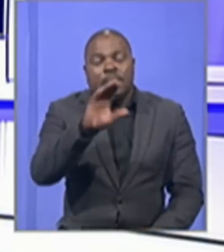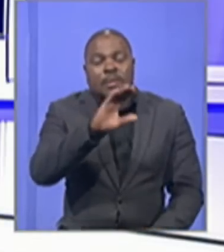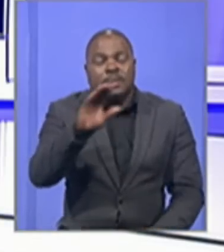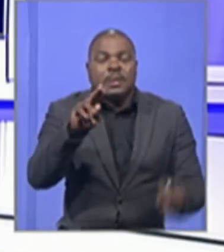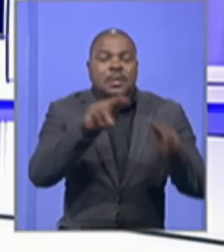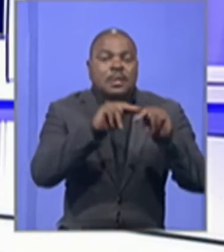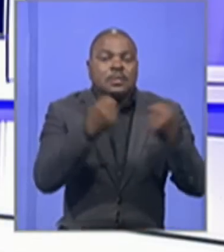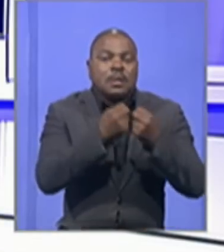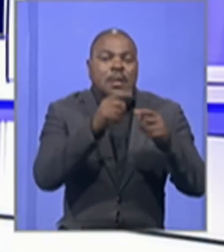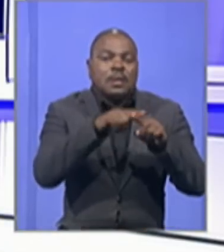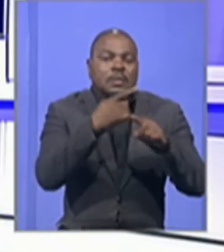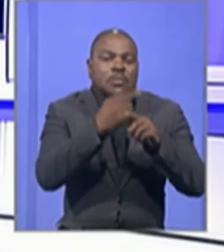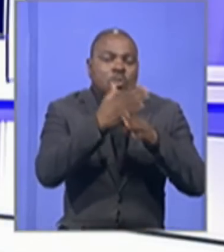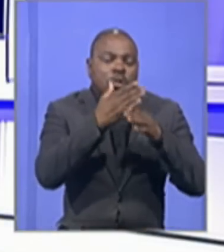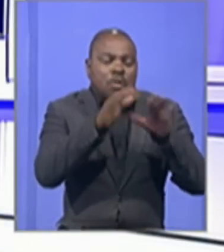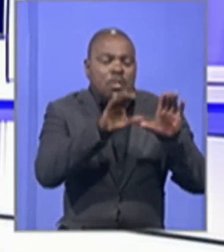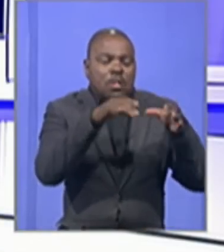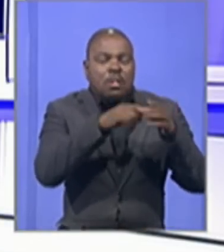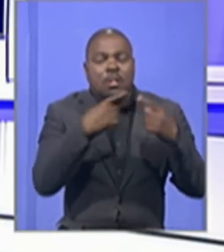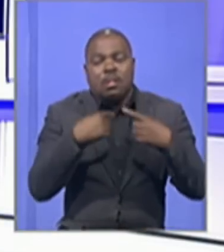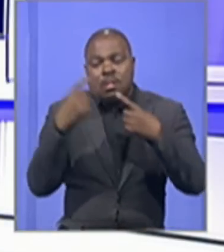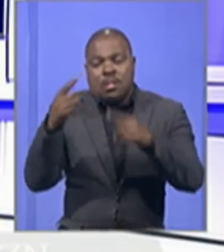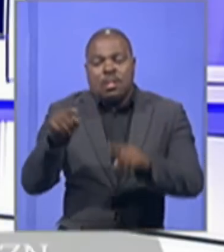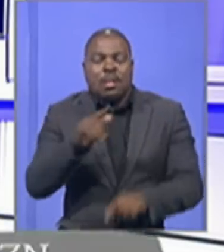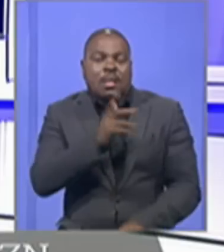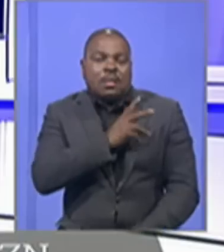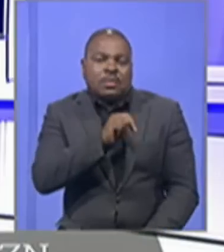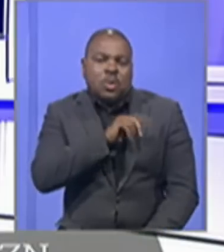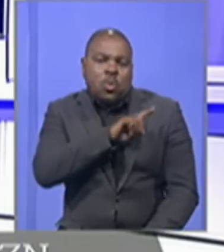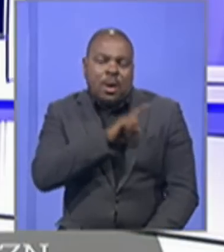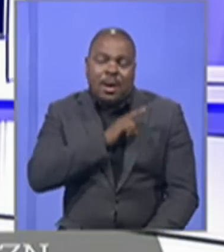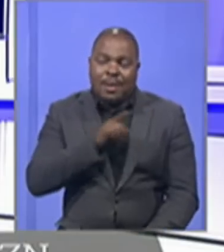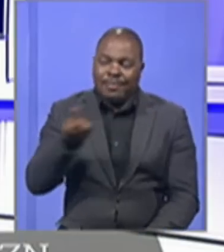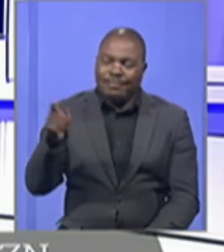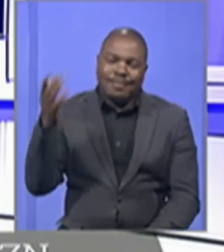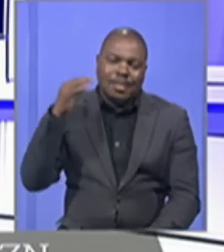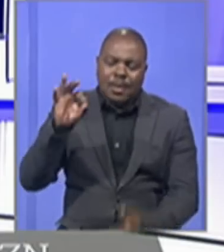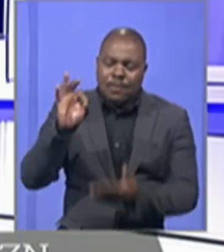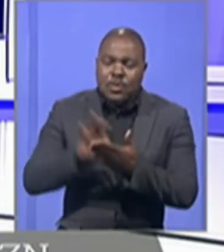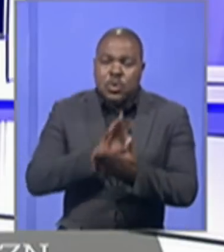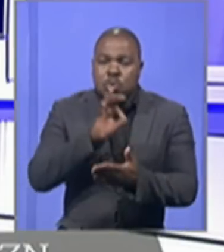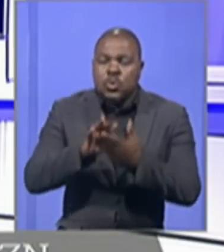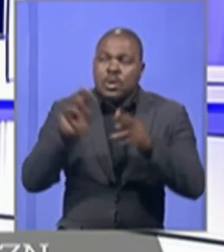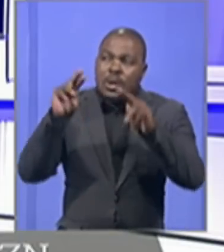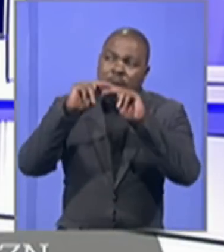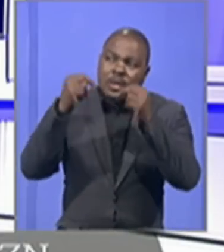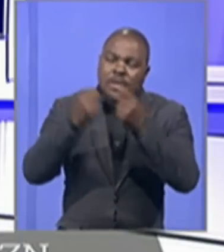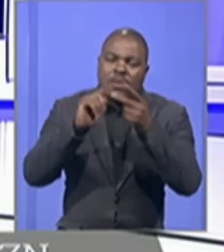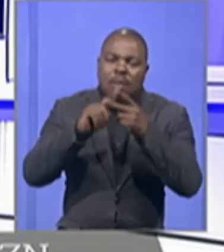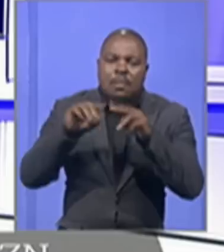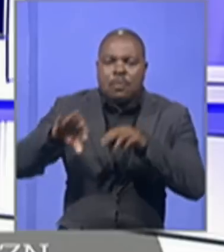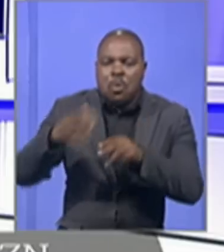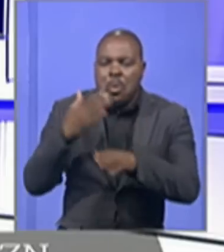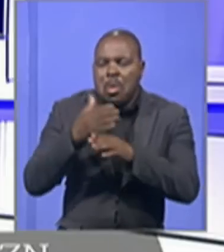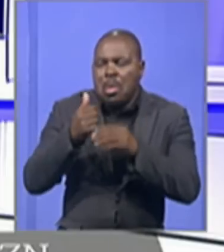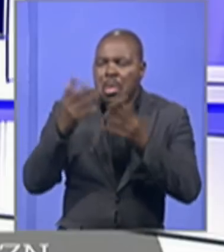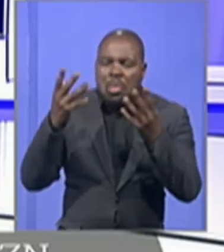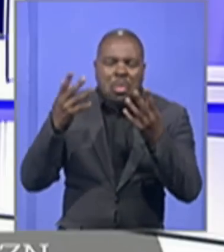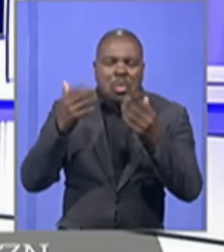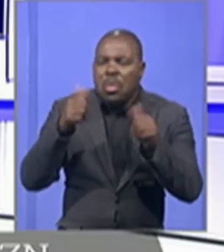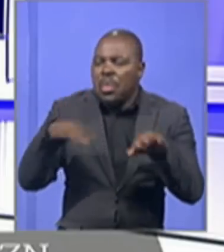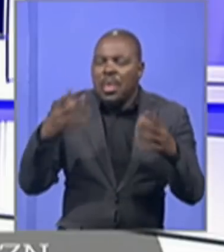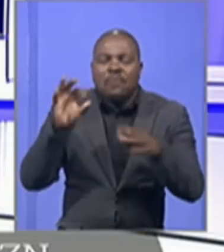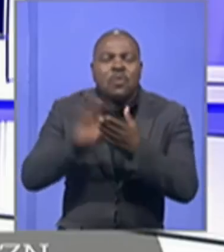e etetse KwaZulu-Natal ka mora ho sebetsa hantle kapa ho se sebetse hantle dikgethong tsa naha le tsa diprovinsi. E kopane